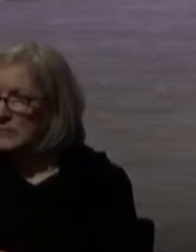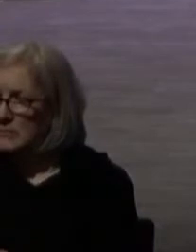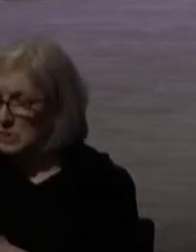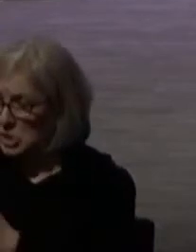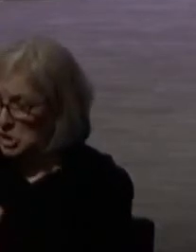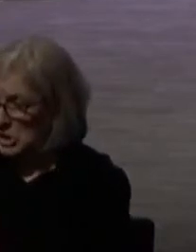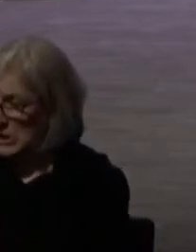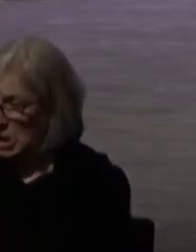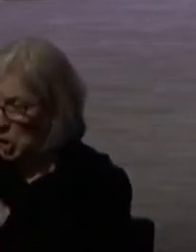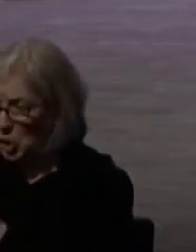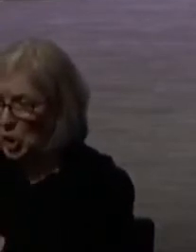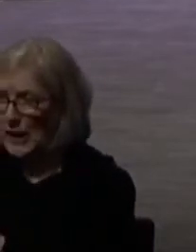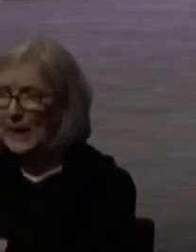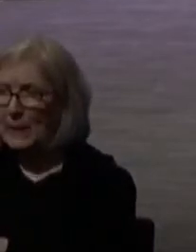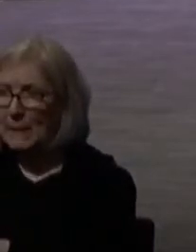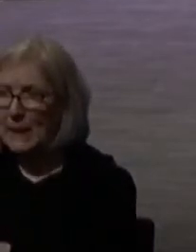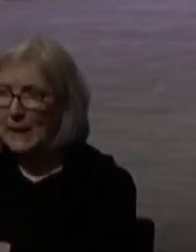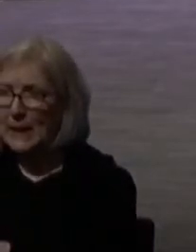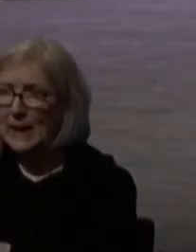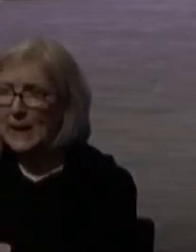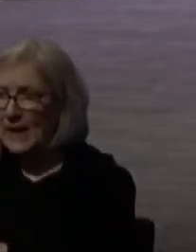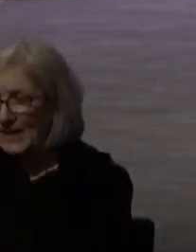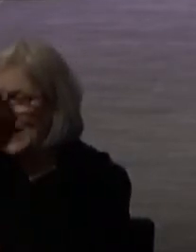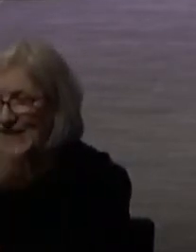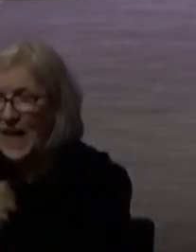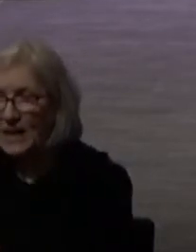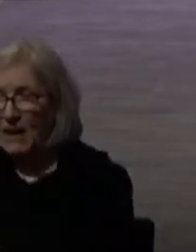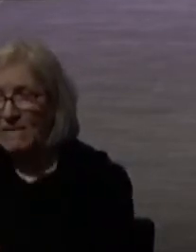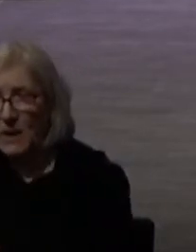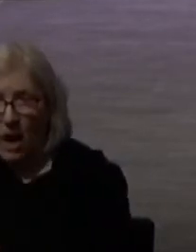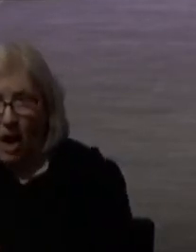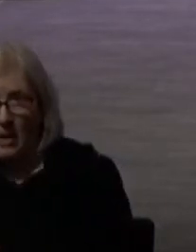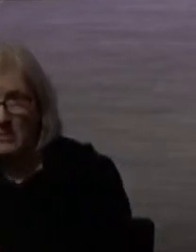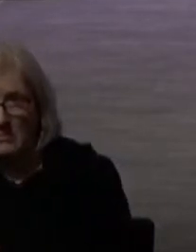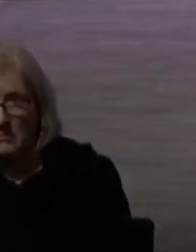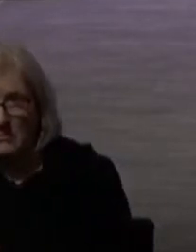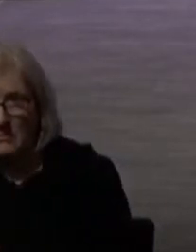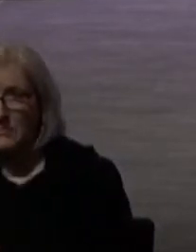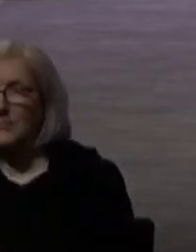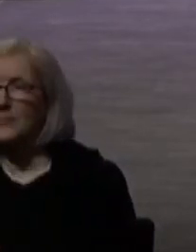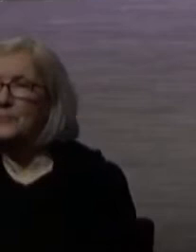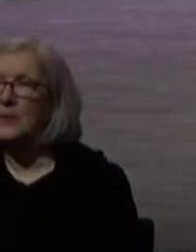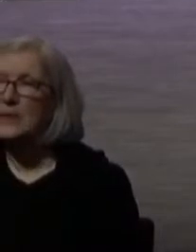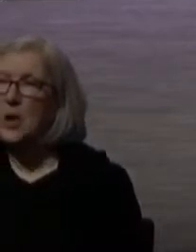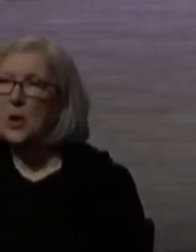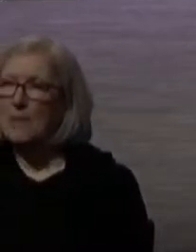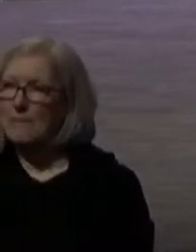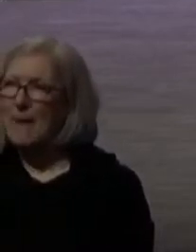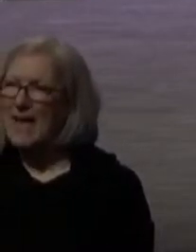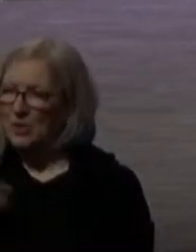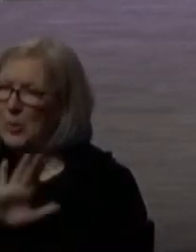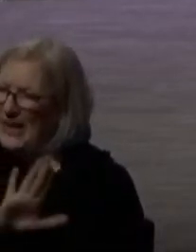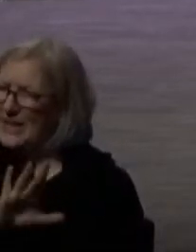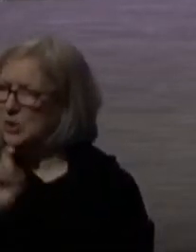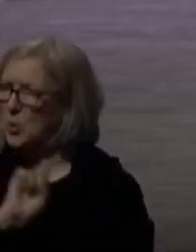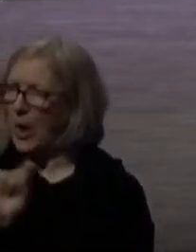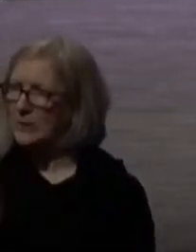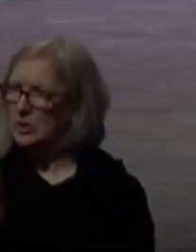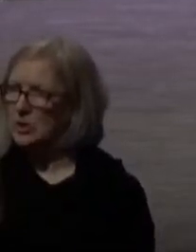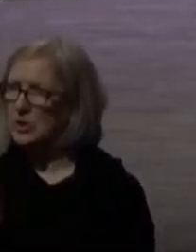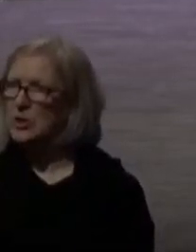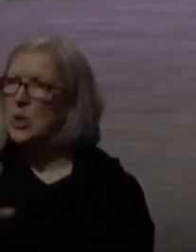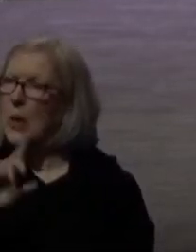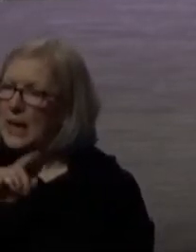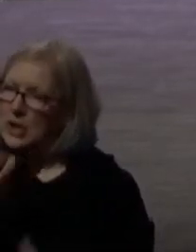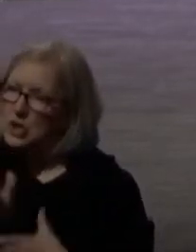God? I think that was Matthew's question. And he's sharing his journey to help you answer that question for